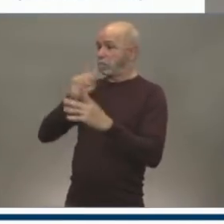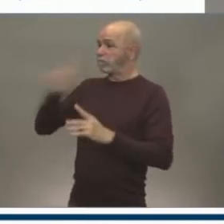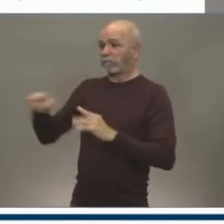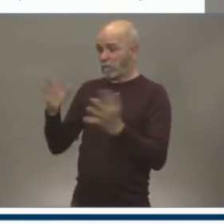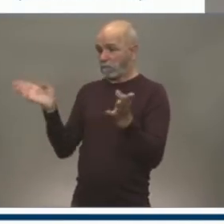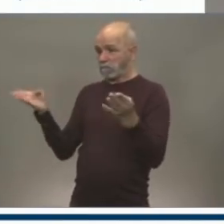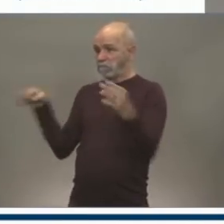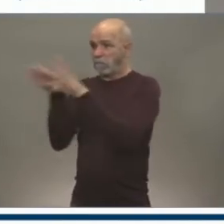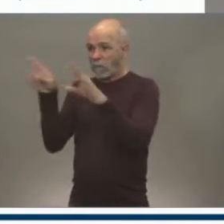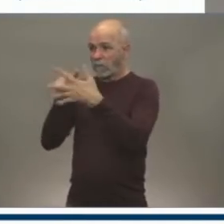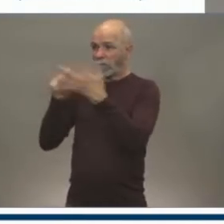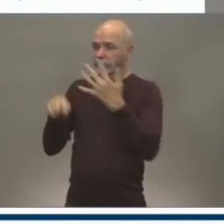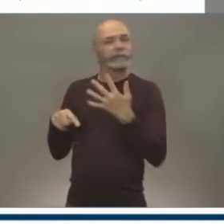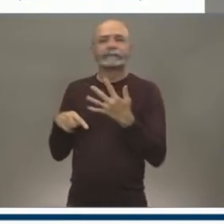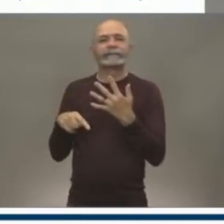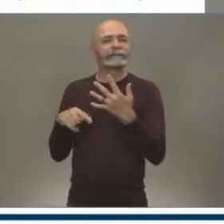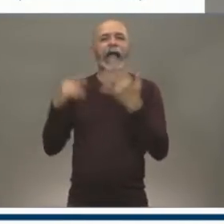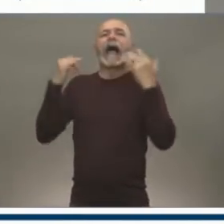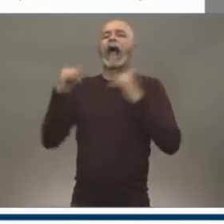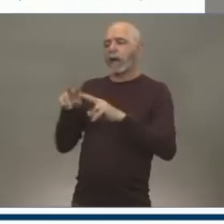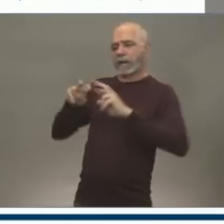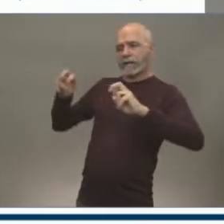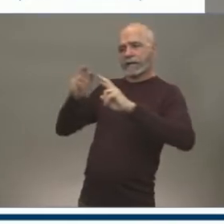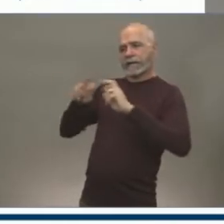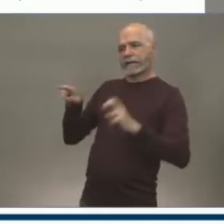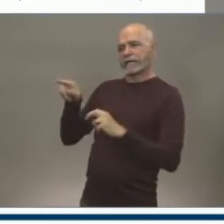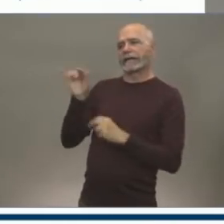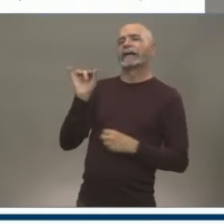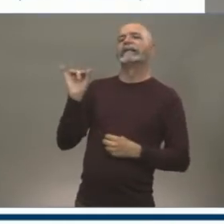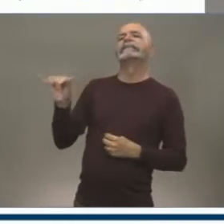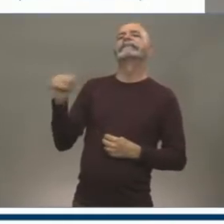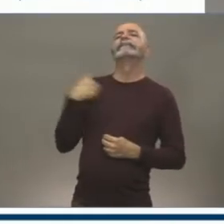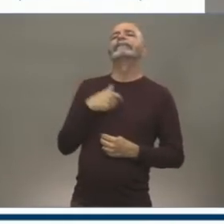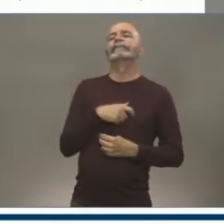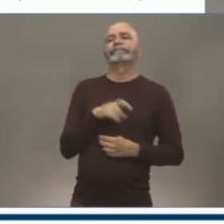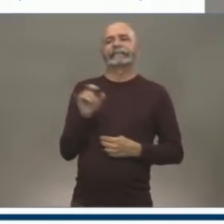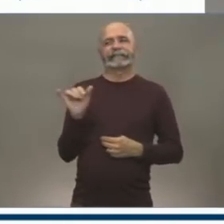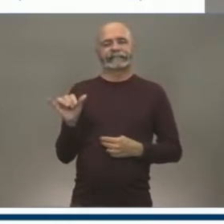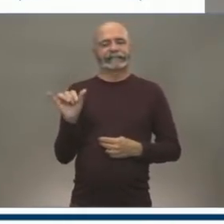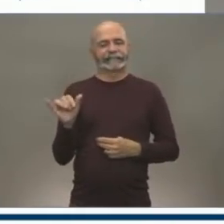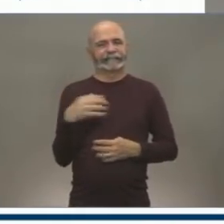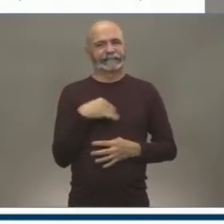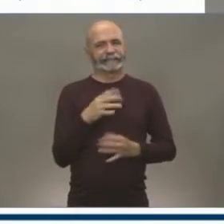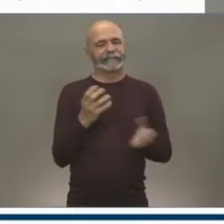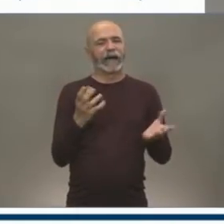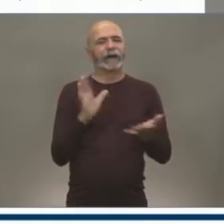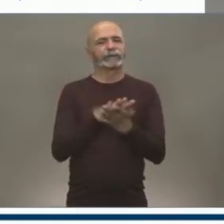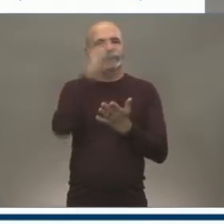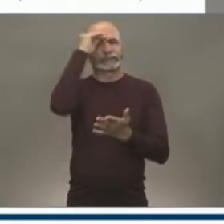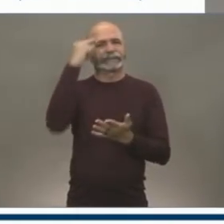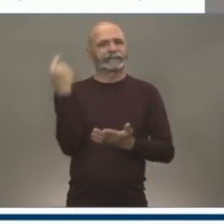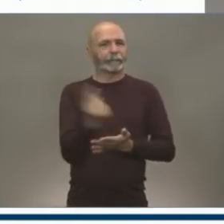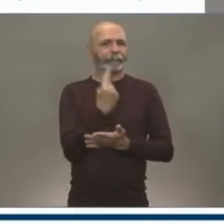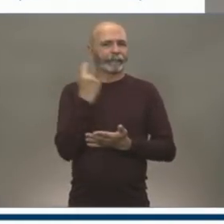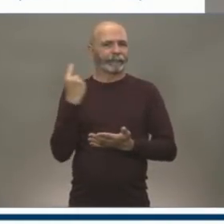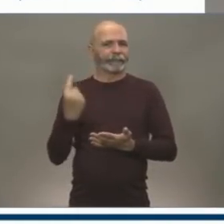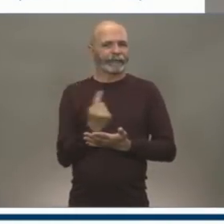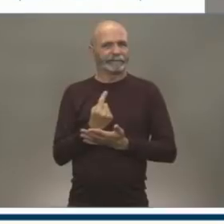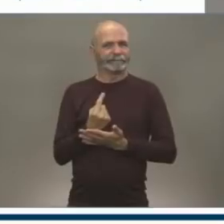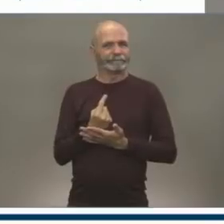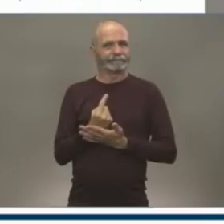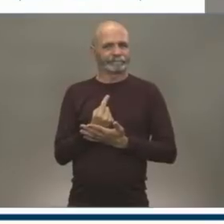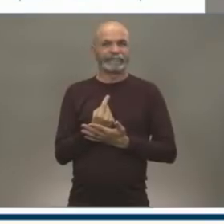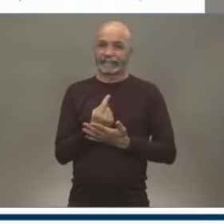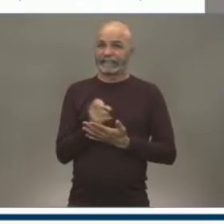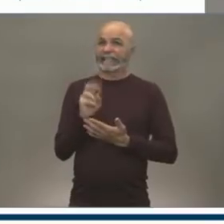we need to deal with early on with emerging clusters of COVID in communities across the country. Today is